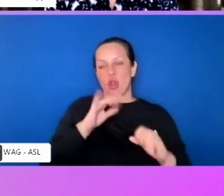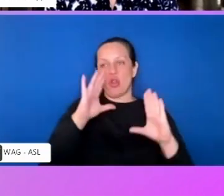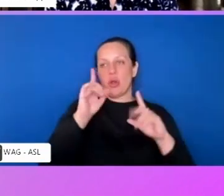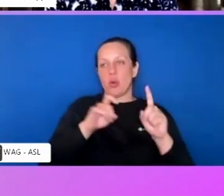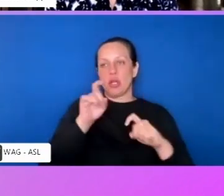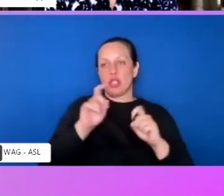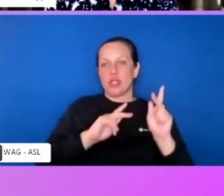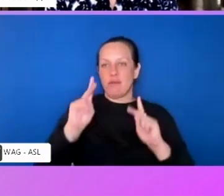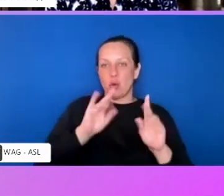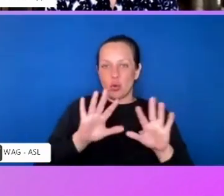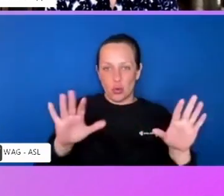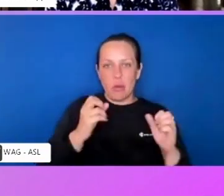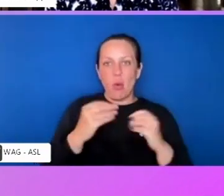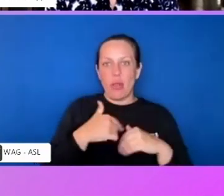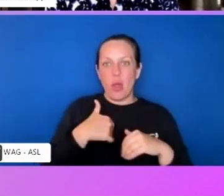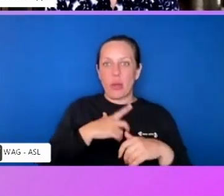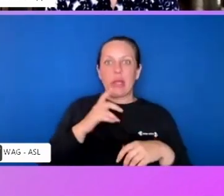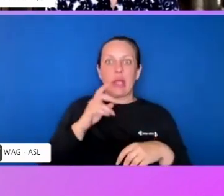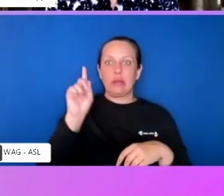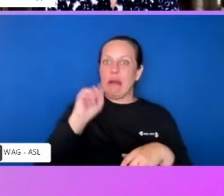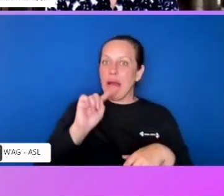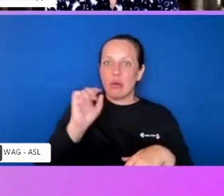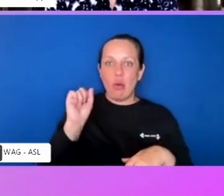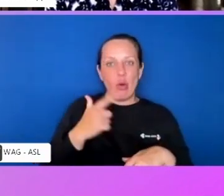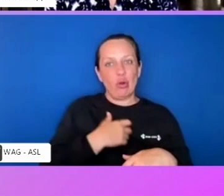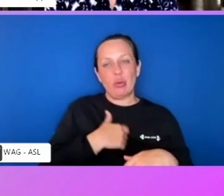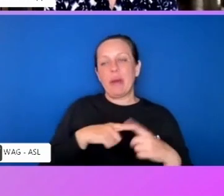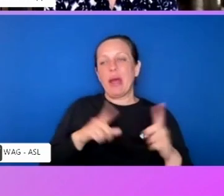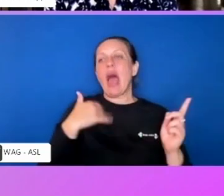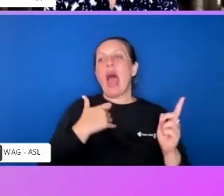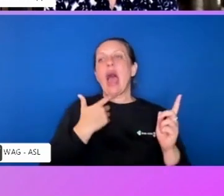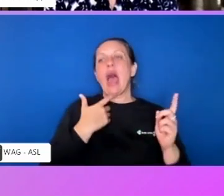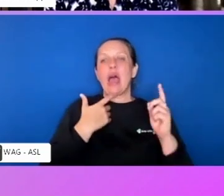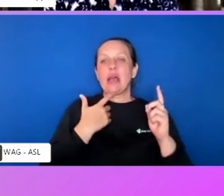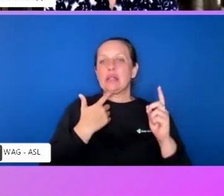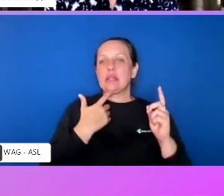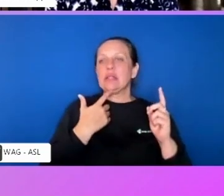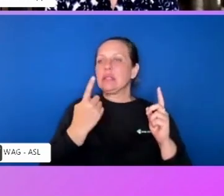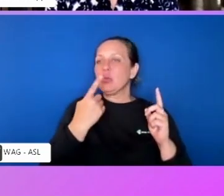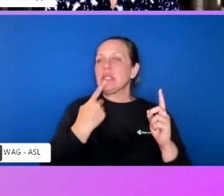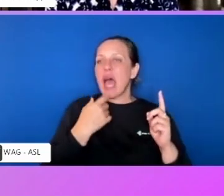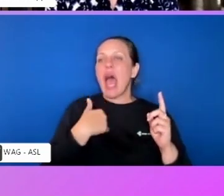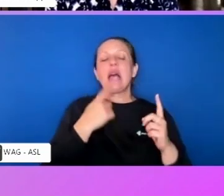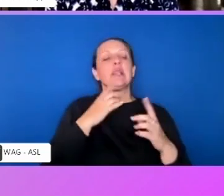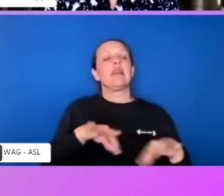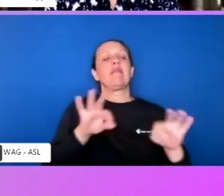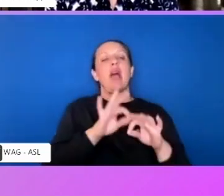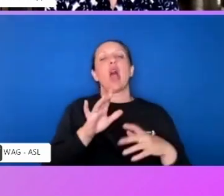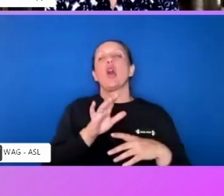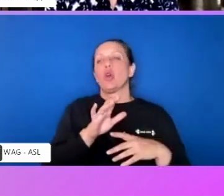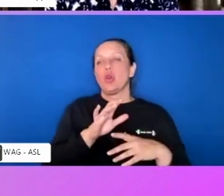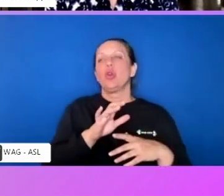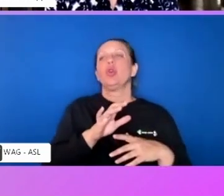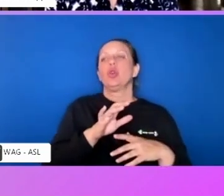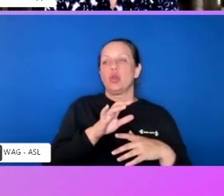folks. Obviously more than we can get to. Someone said, I definitely see the value of addressing outcomes rather than checking